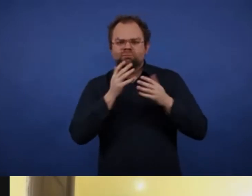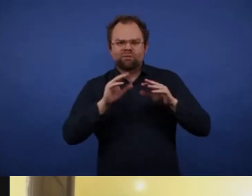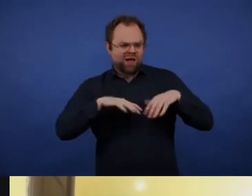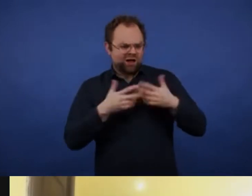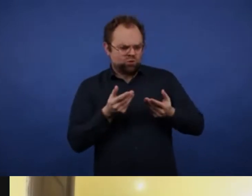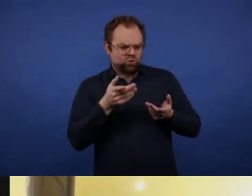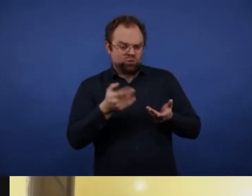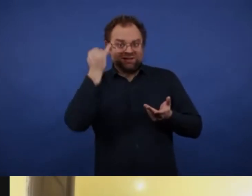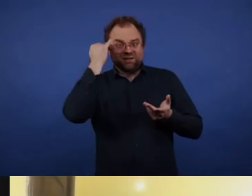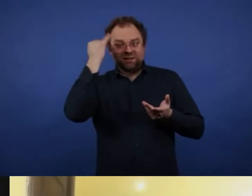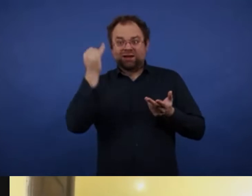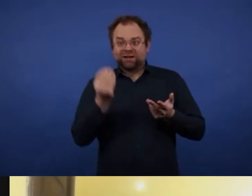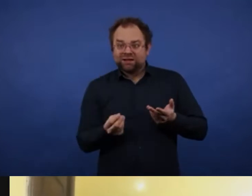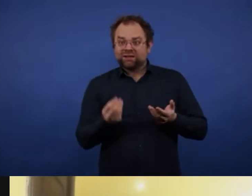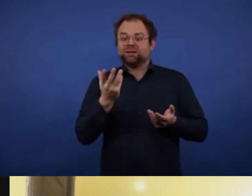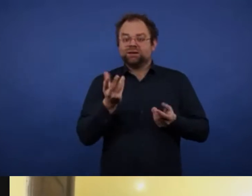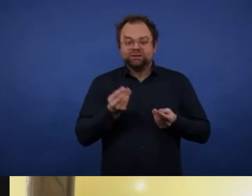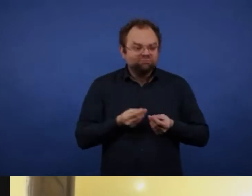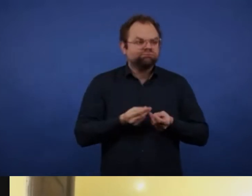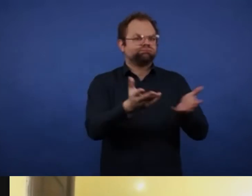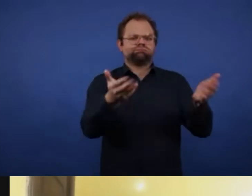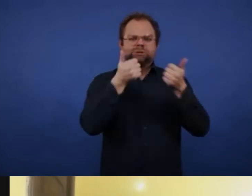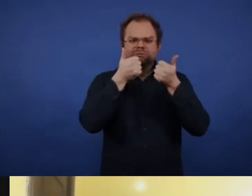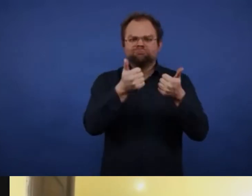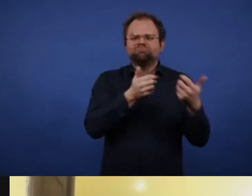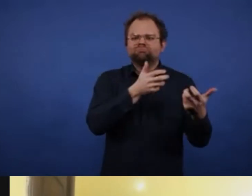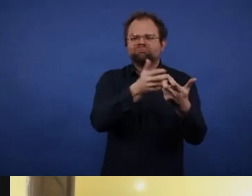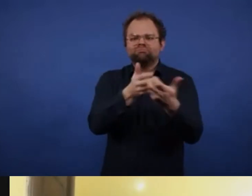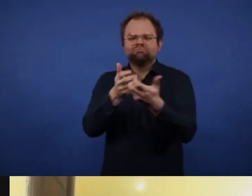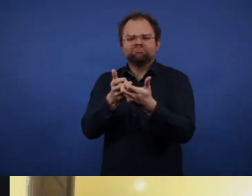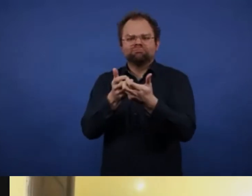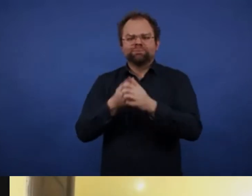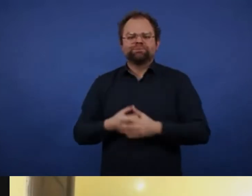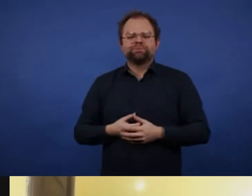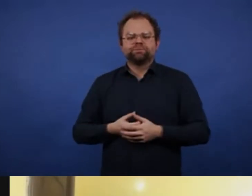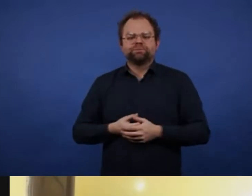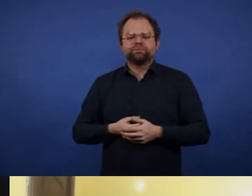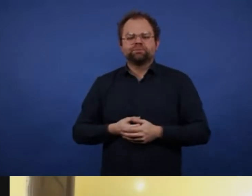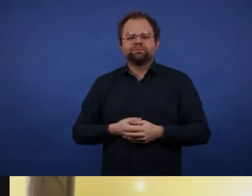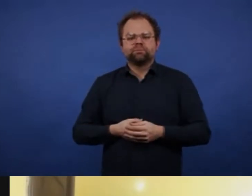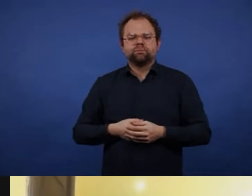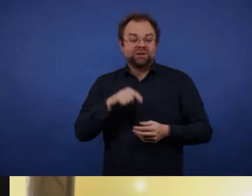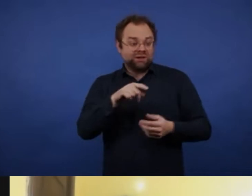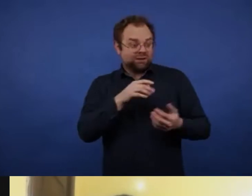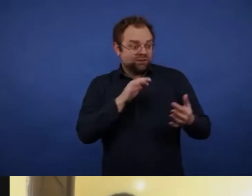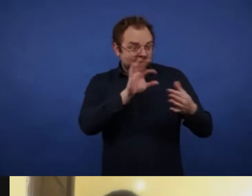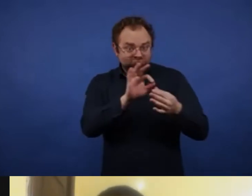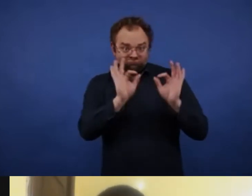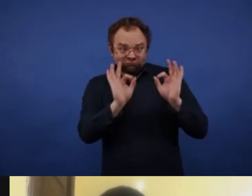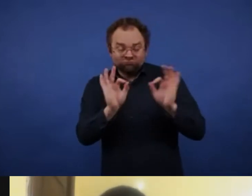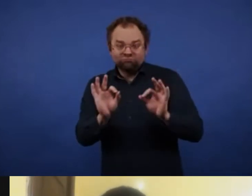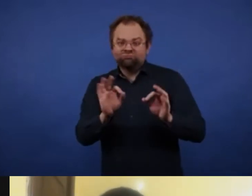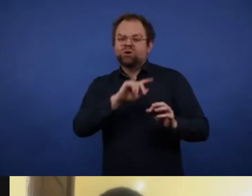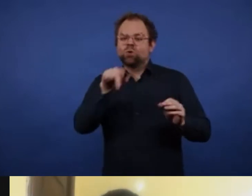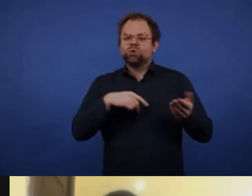so that we raise the level of awareness about this topic and we convey this message to the world, saying that no matter what the